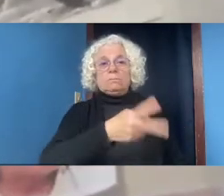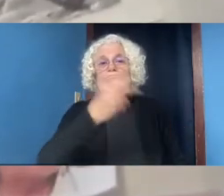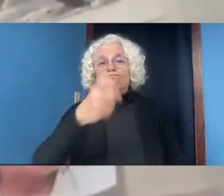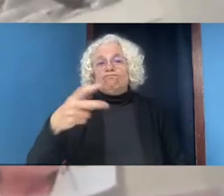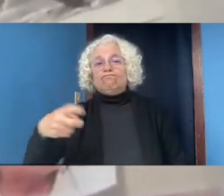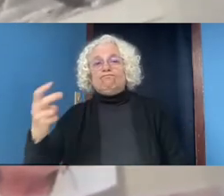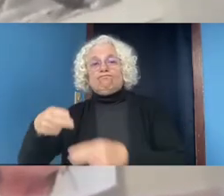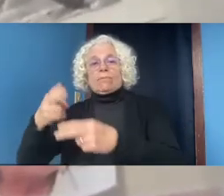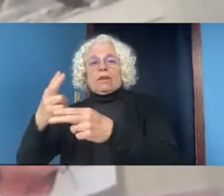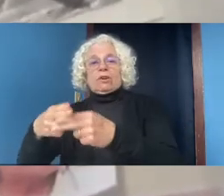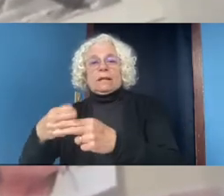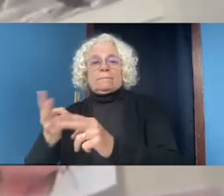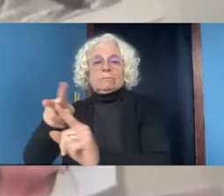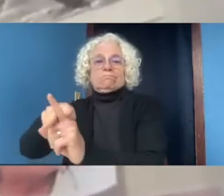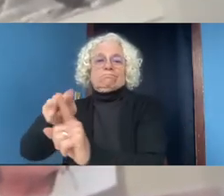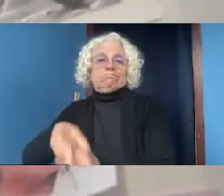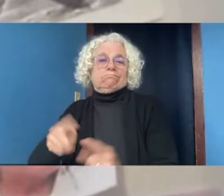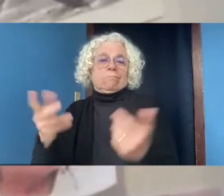Okay.